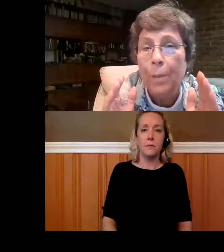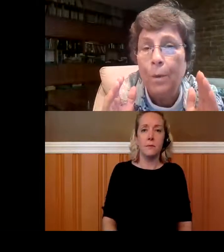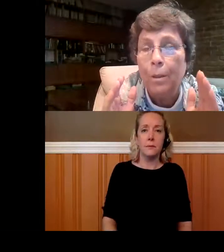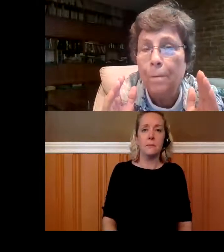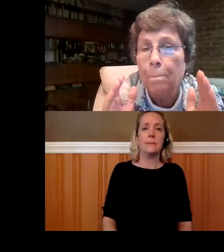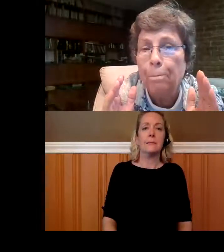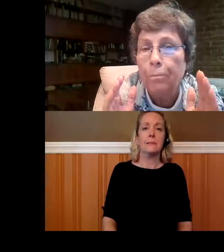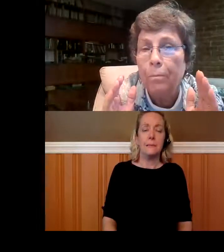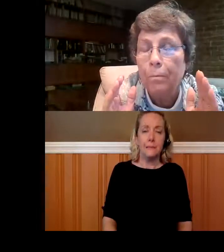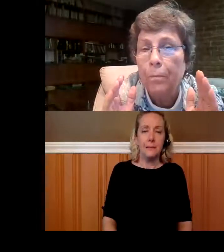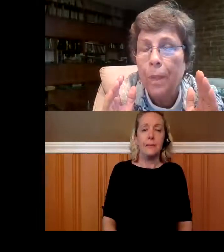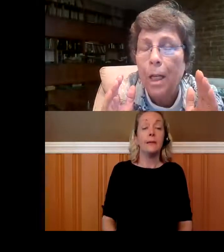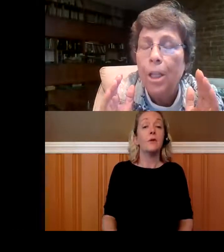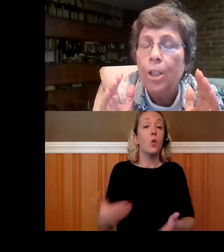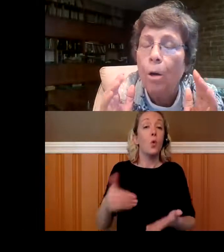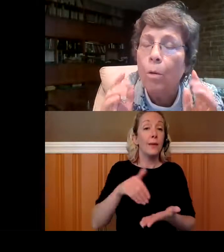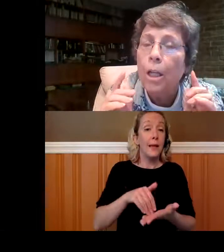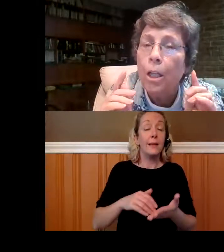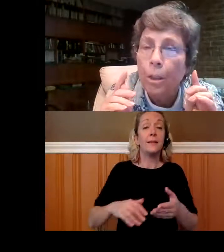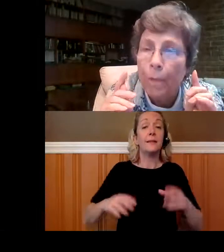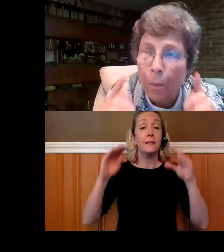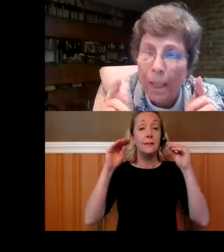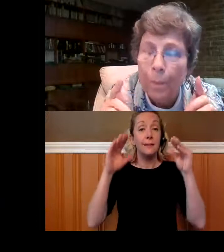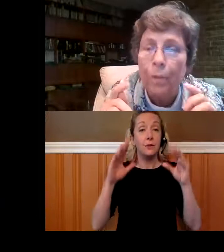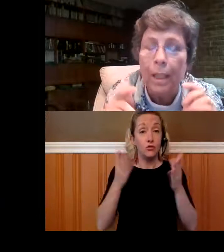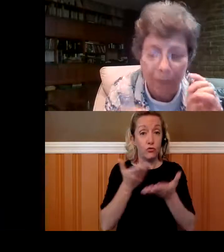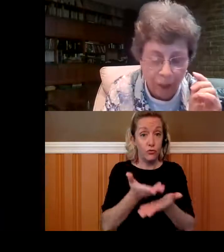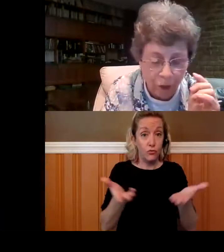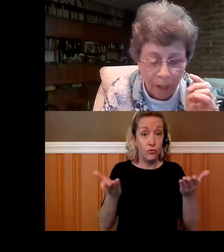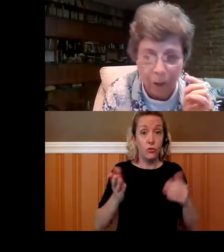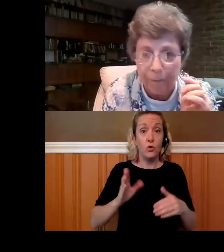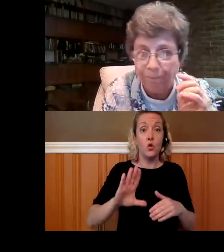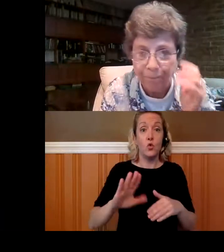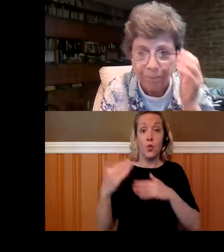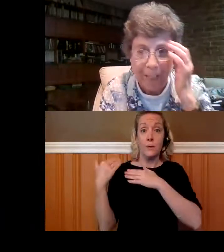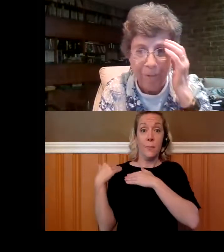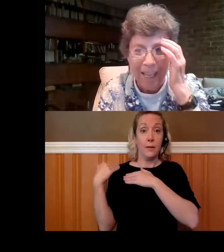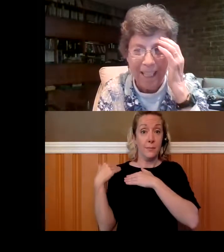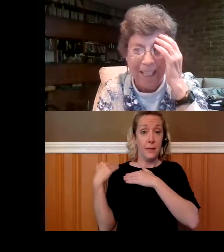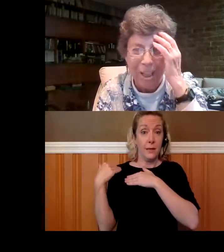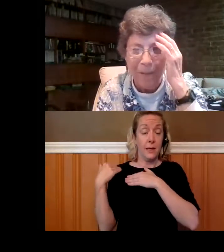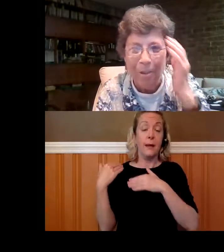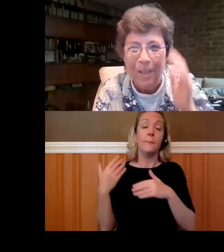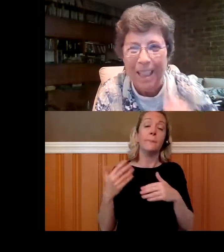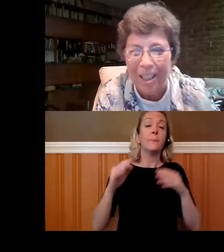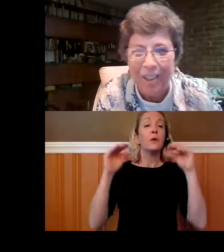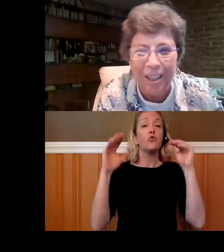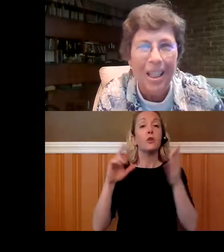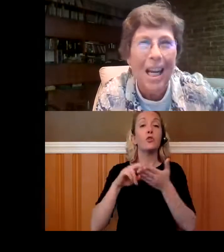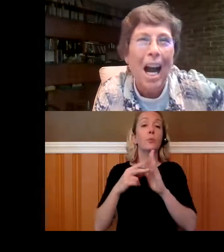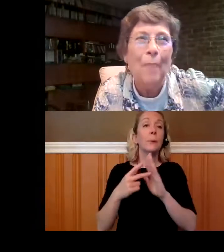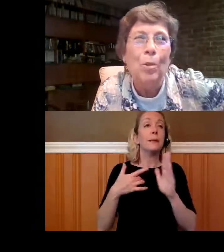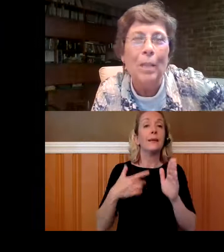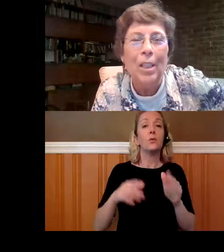So the responsibility of the instructor, and we had a discussion about who is the instructor. I'm normally talking with orientation and